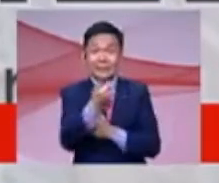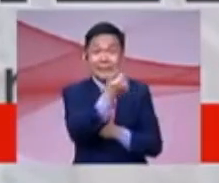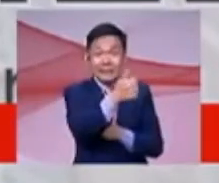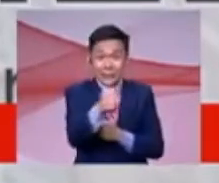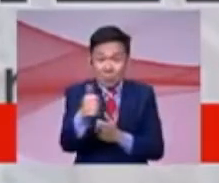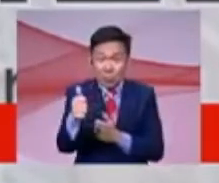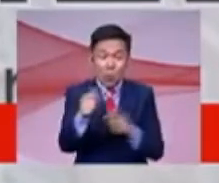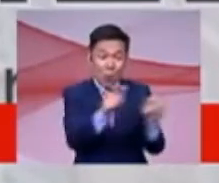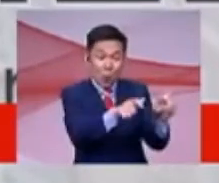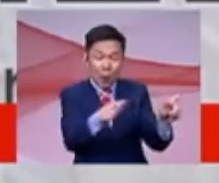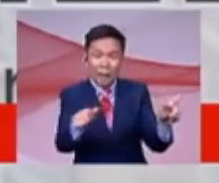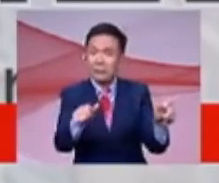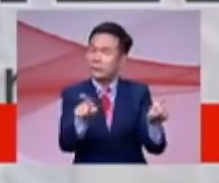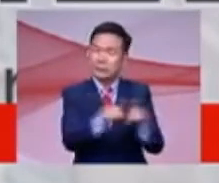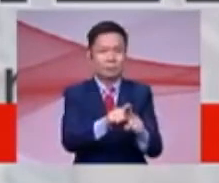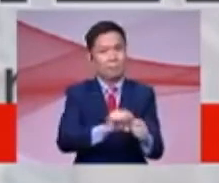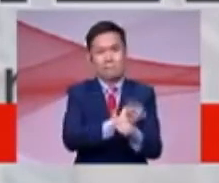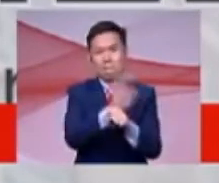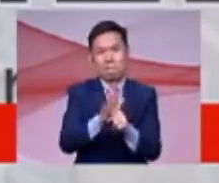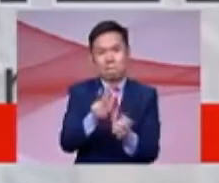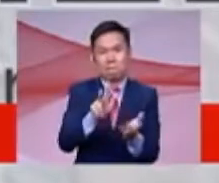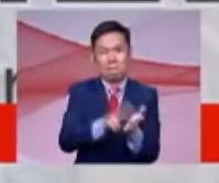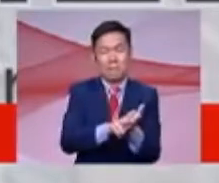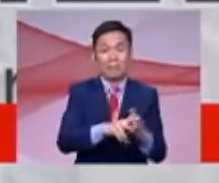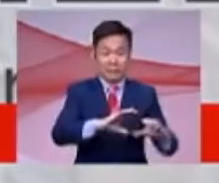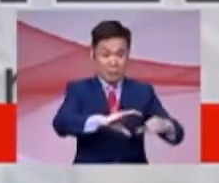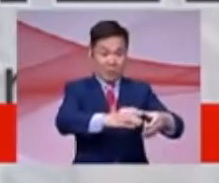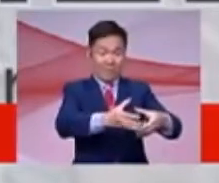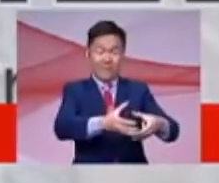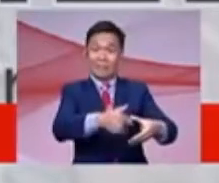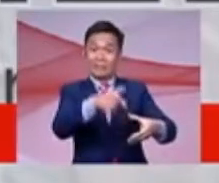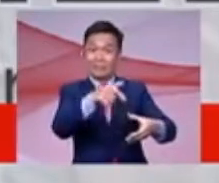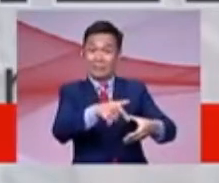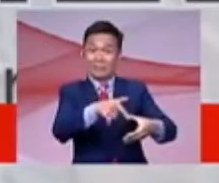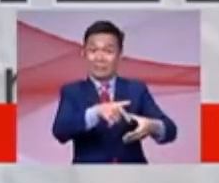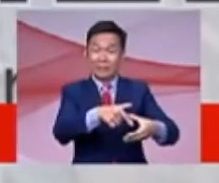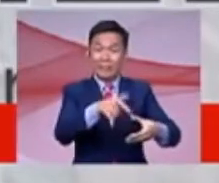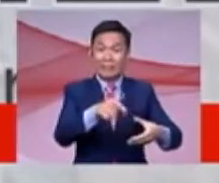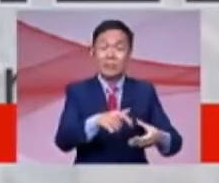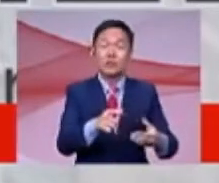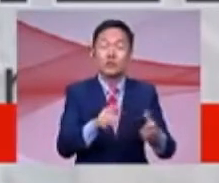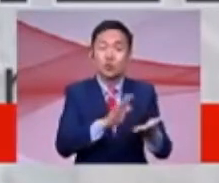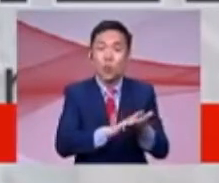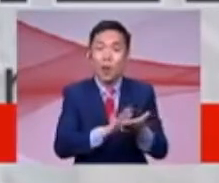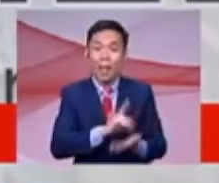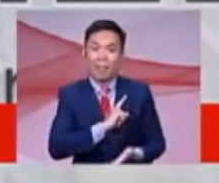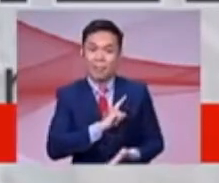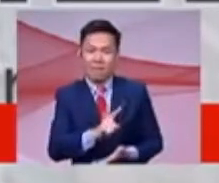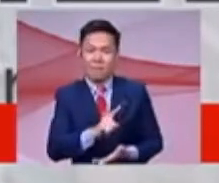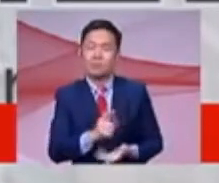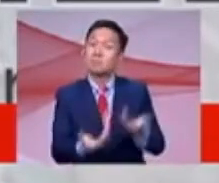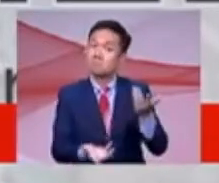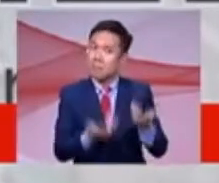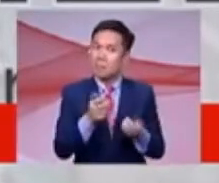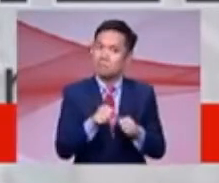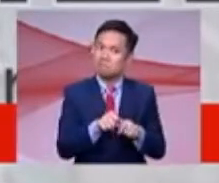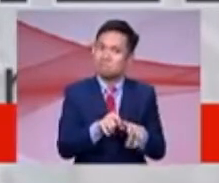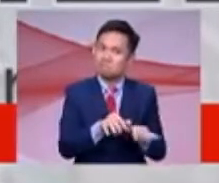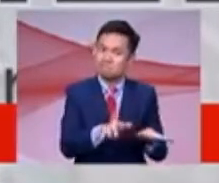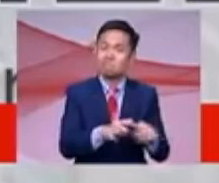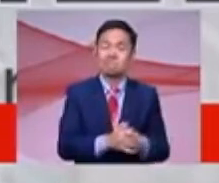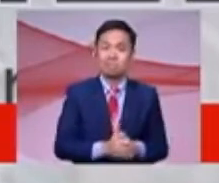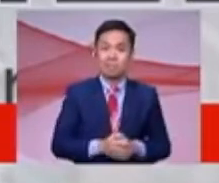10 samples positive. So we believe that the cluster that involving the students at Taffy School probably is high, and that's